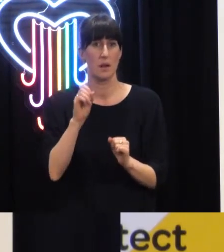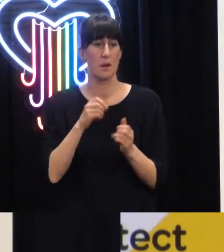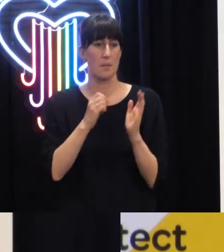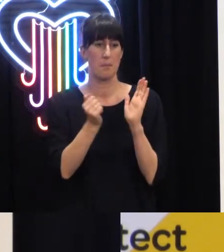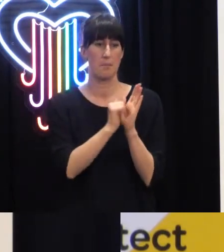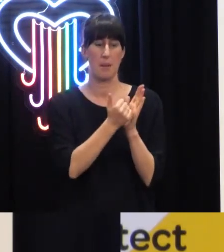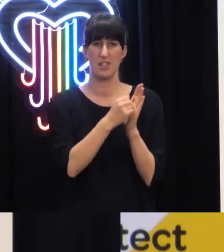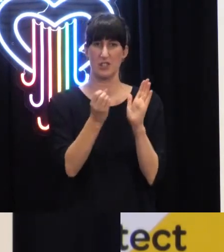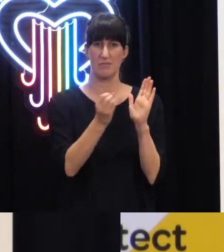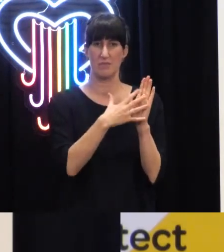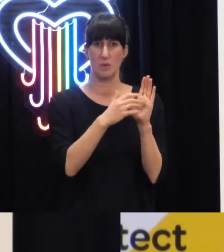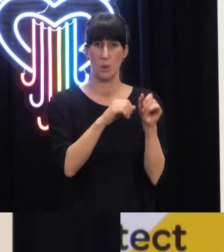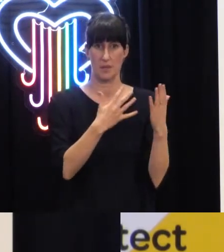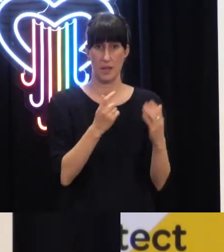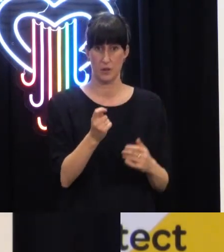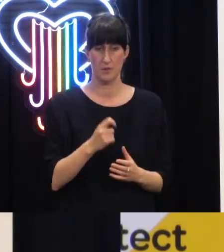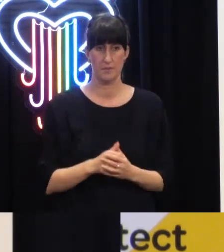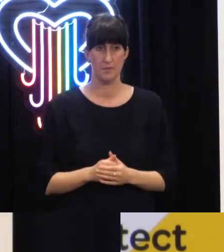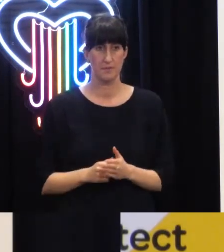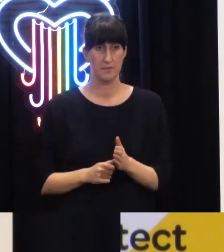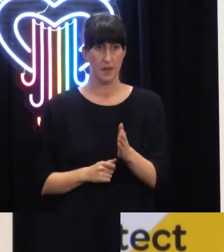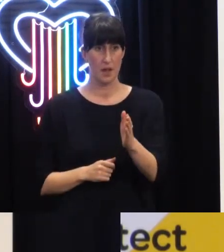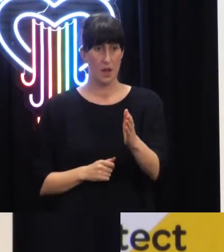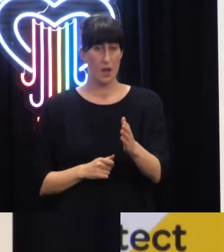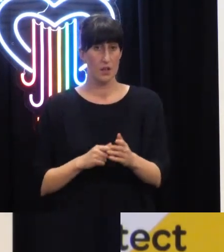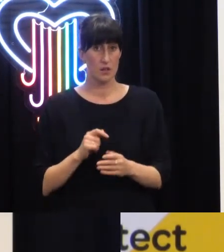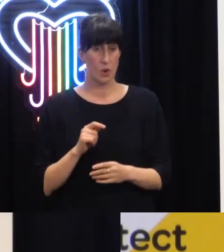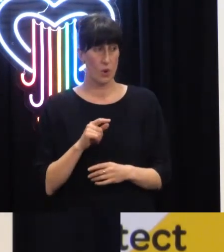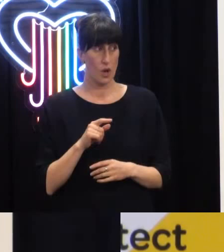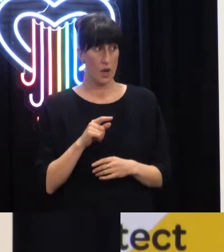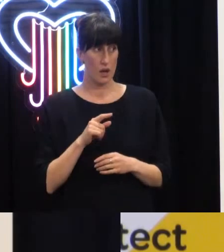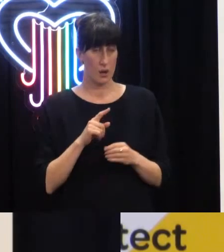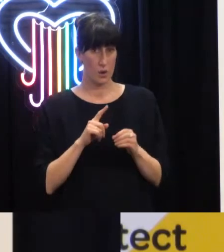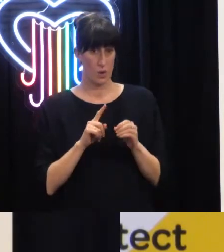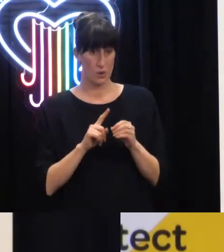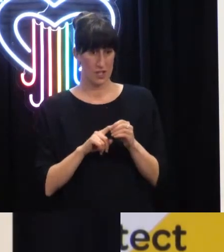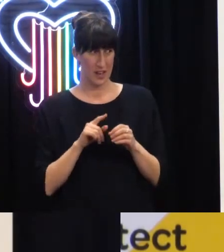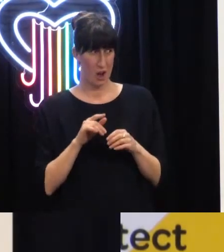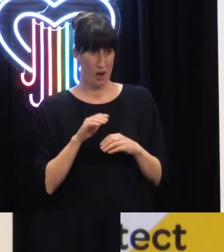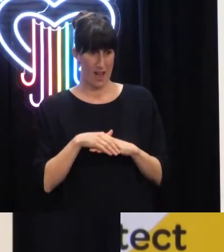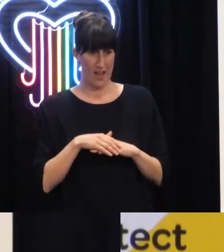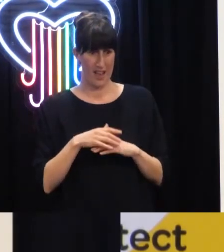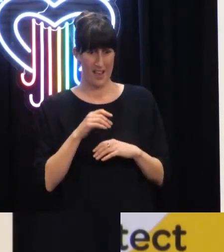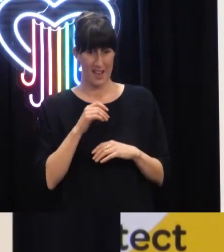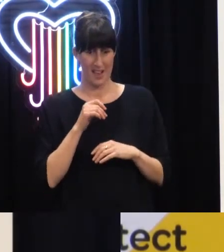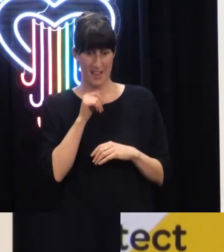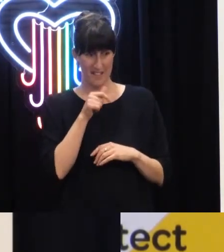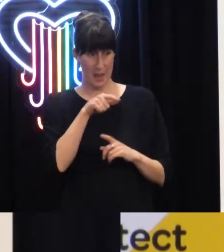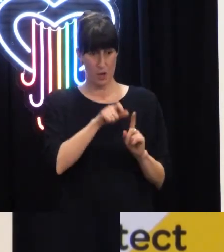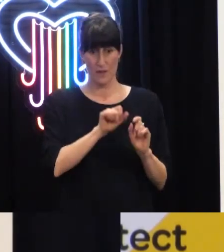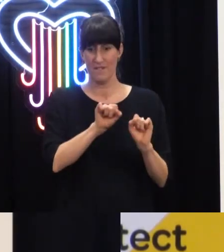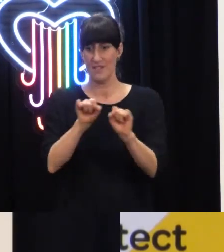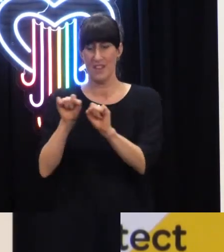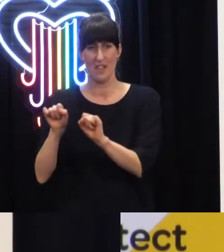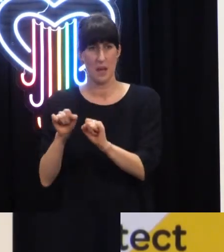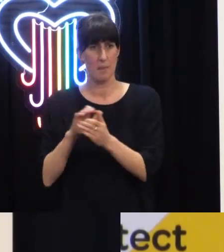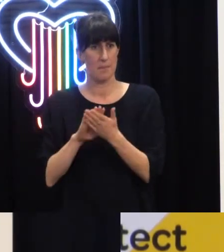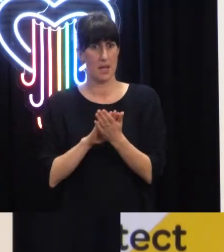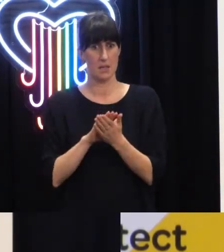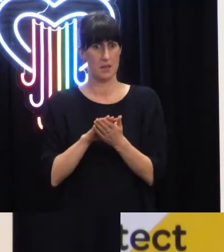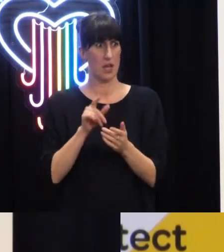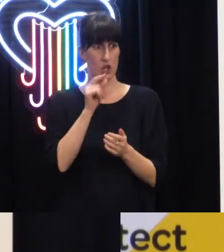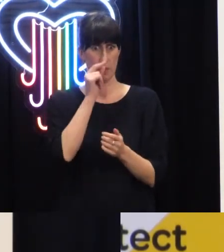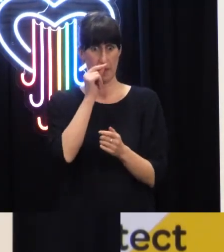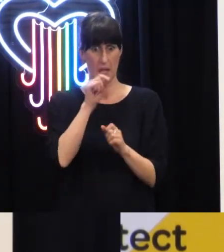some community transmission in South Auckland that we're unaware of? Well, one of the things I would say is every one of those cases over the last week that has been